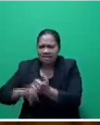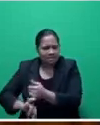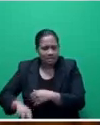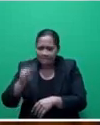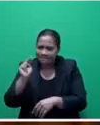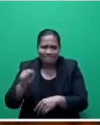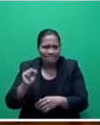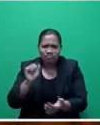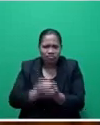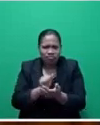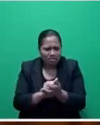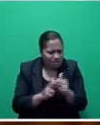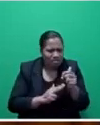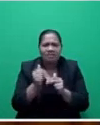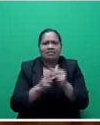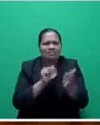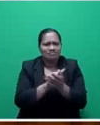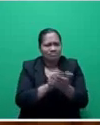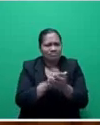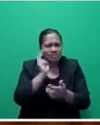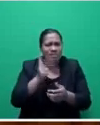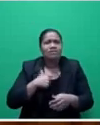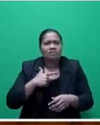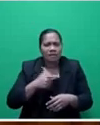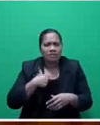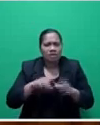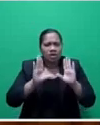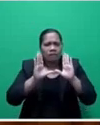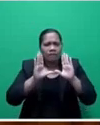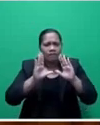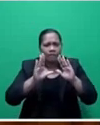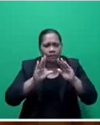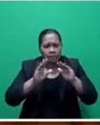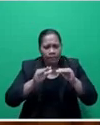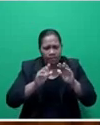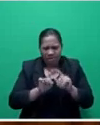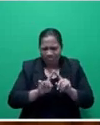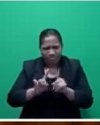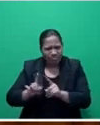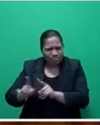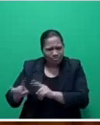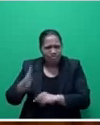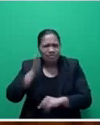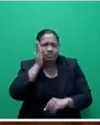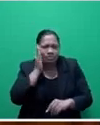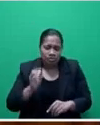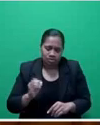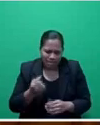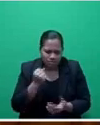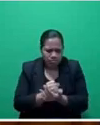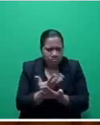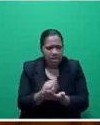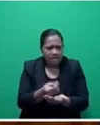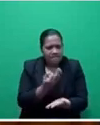in terms of the school buildings because they are falling into pieces, and I'm sure the ministry, with the funds available and at 50,